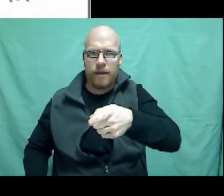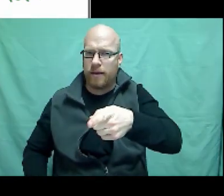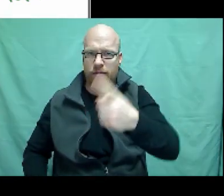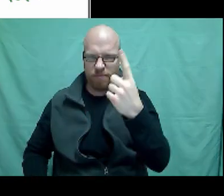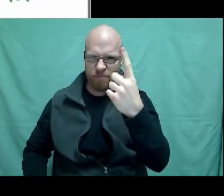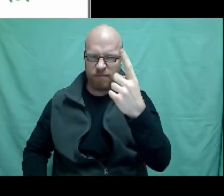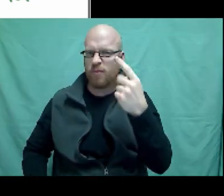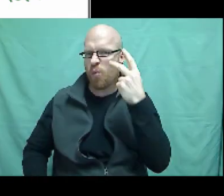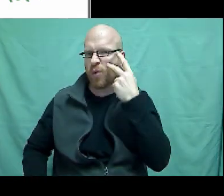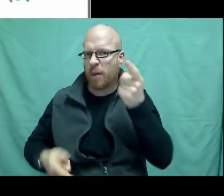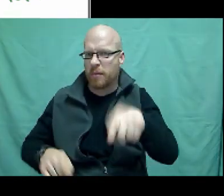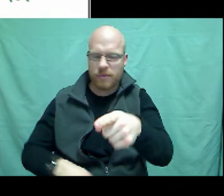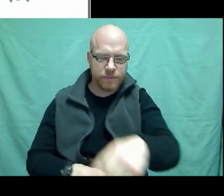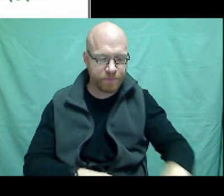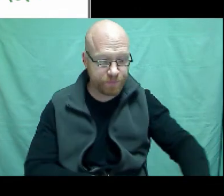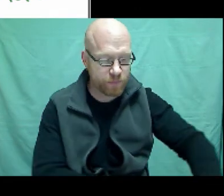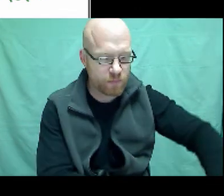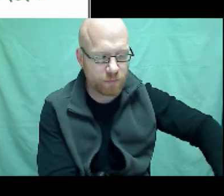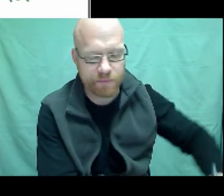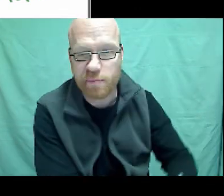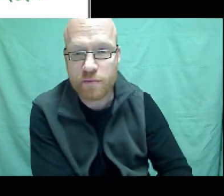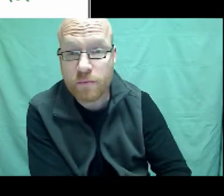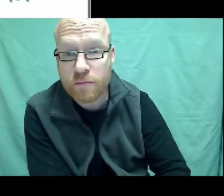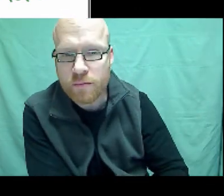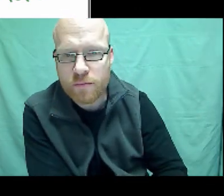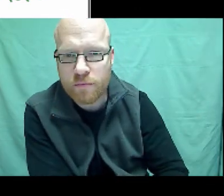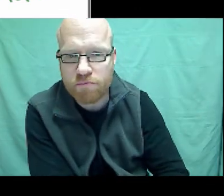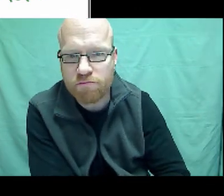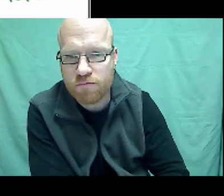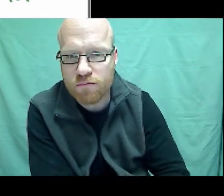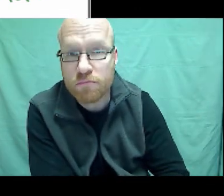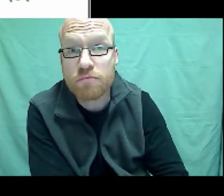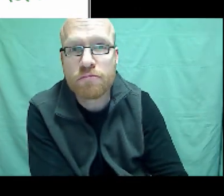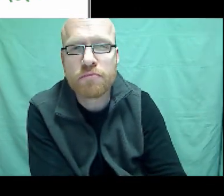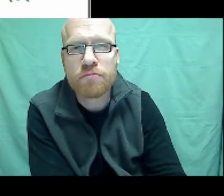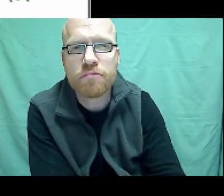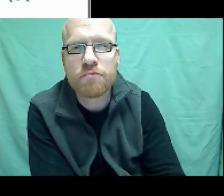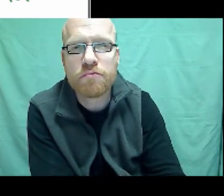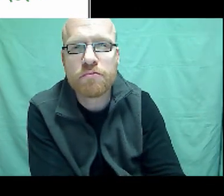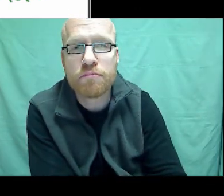negative. Okay, that's the problem we have with that sometimes.